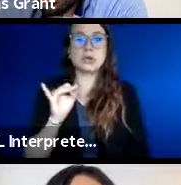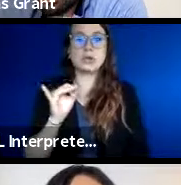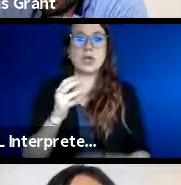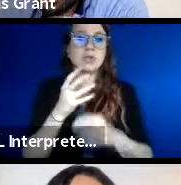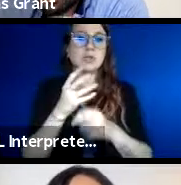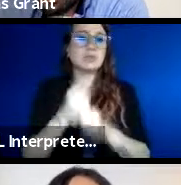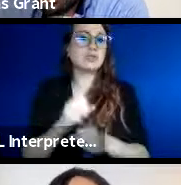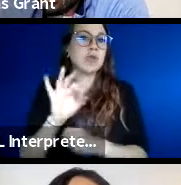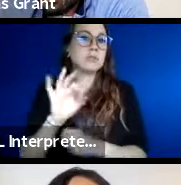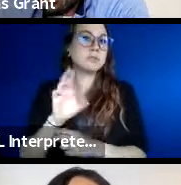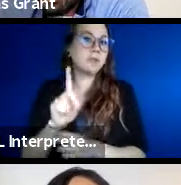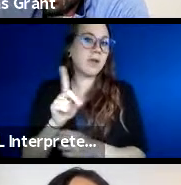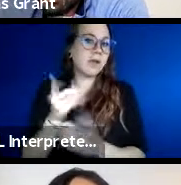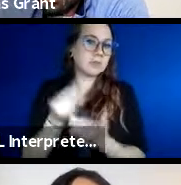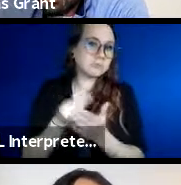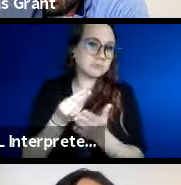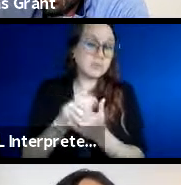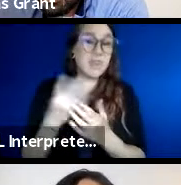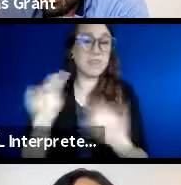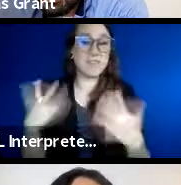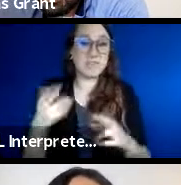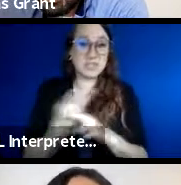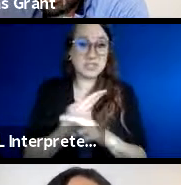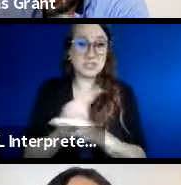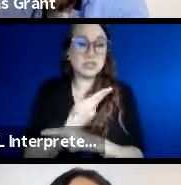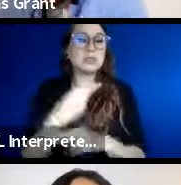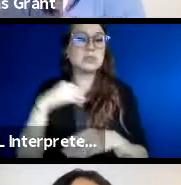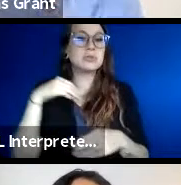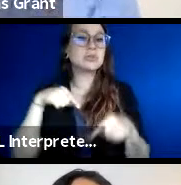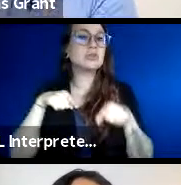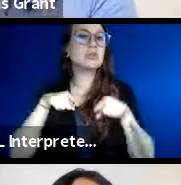have used during the pandemic is also in the budget.